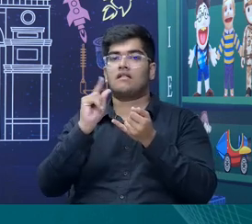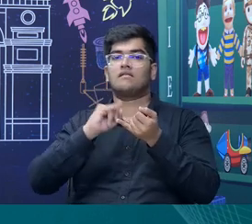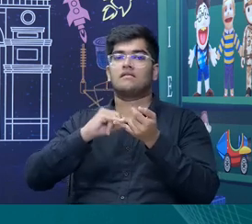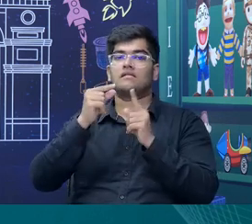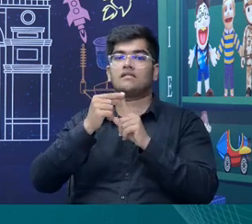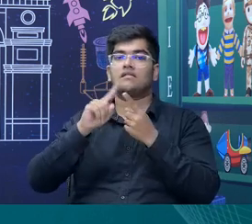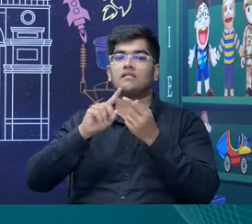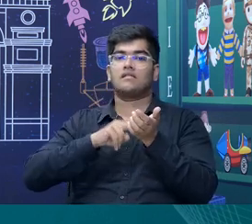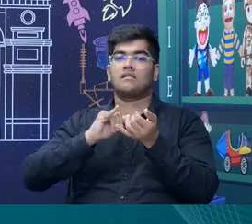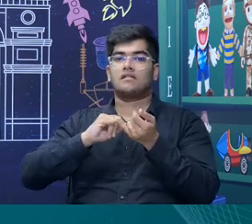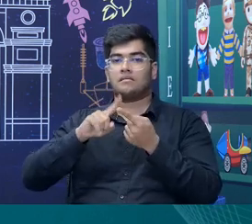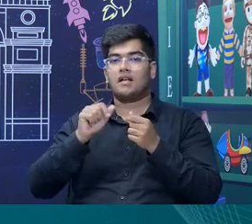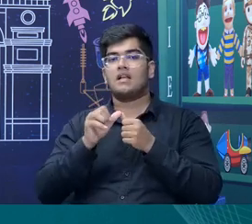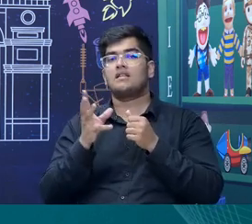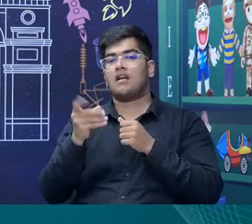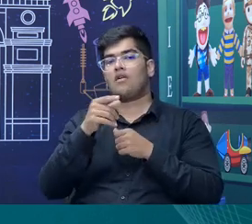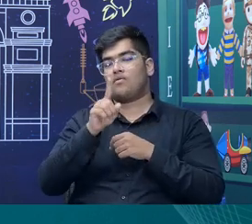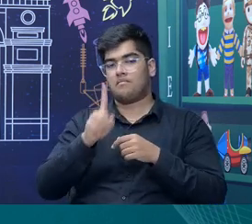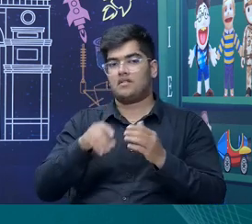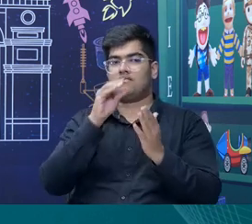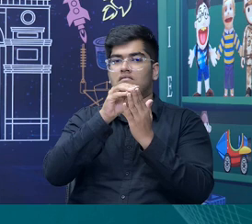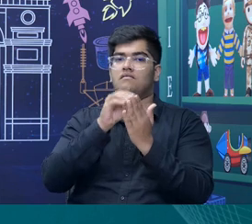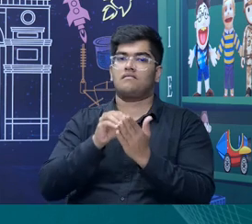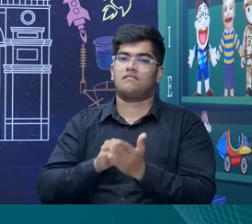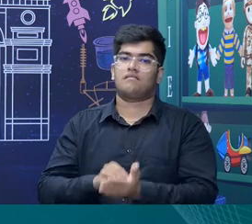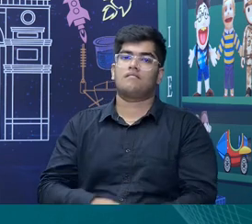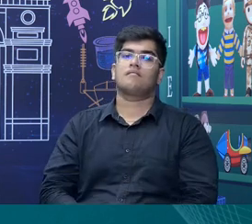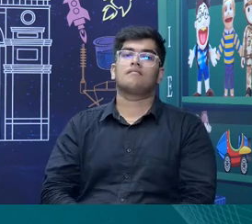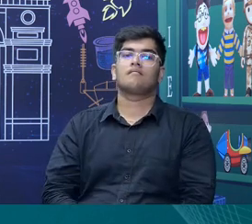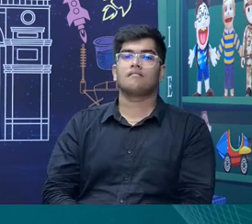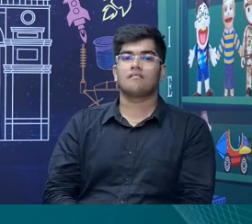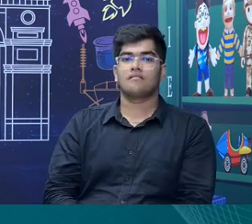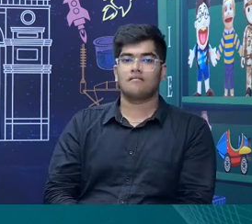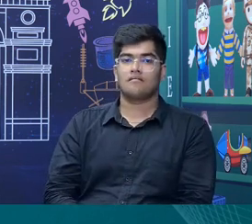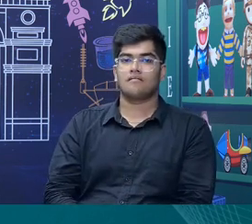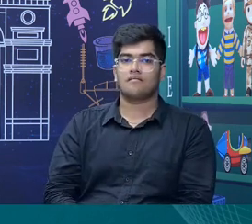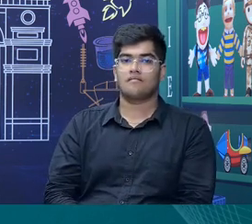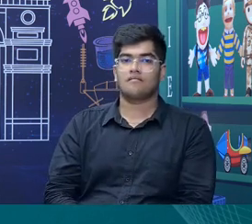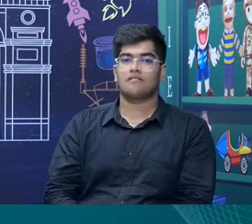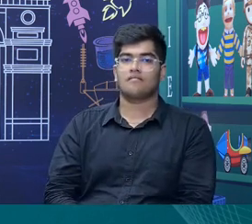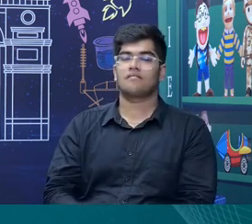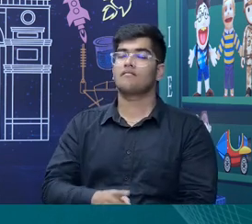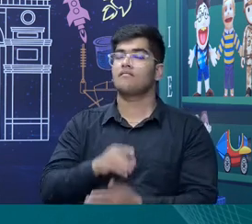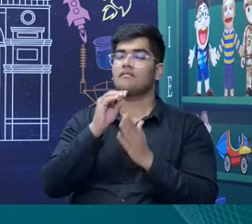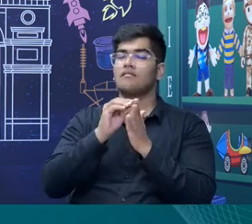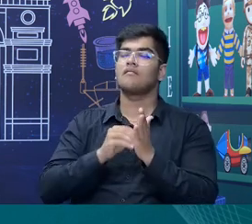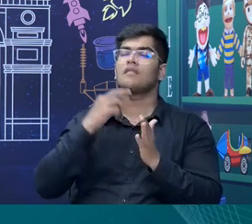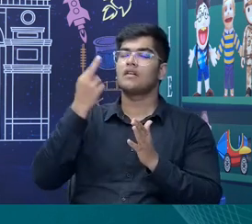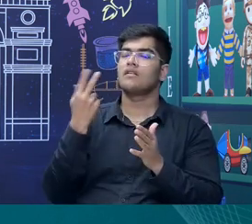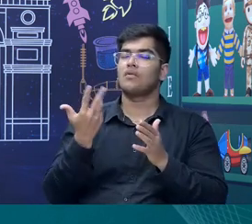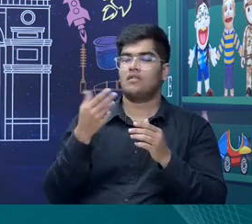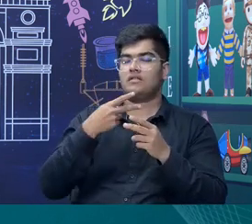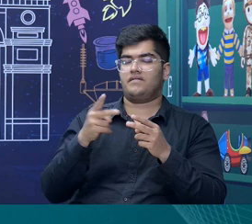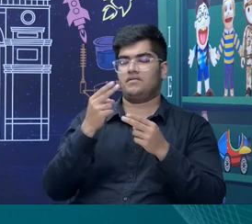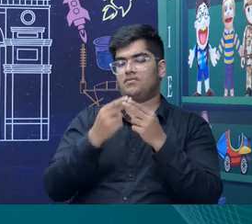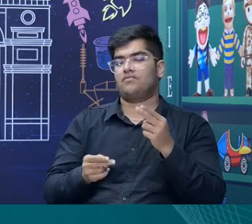account means why do we prepare profit and loss suspense account simple just to find out